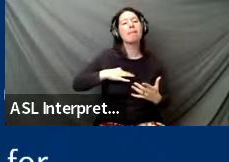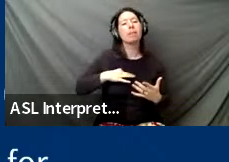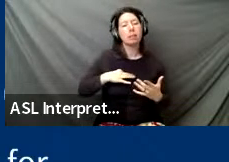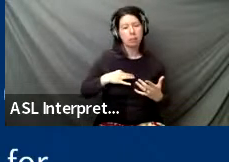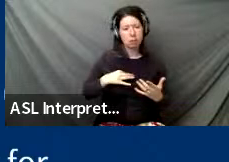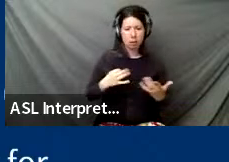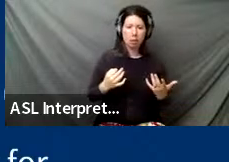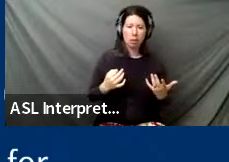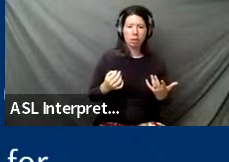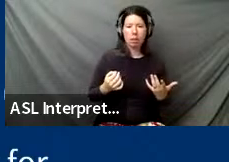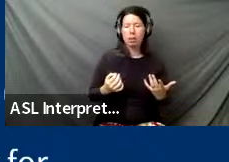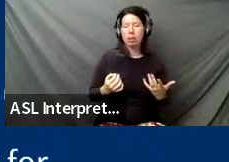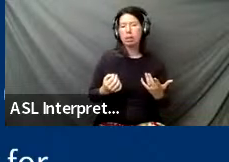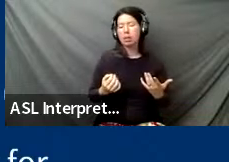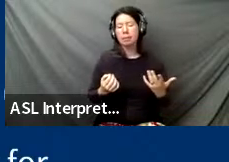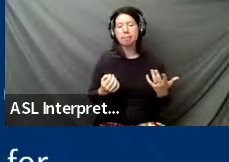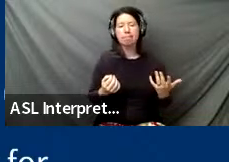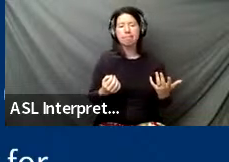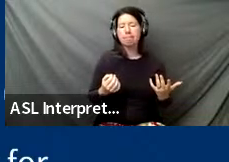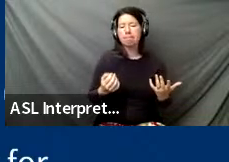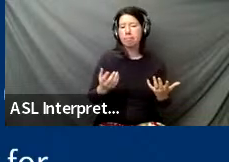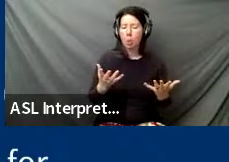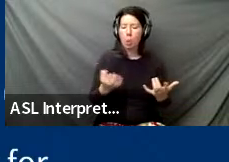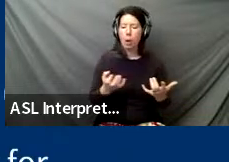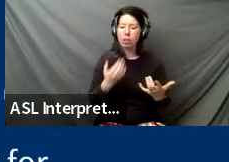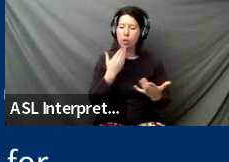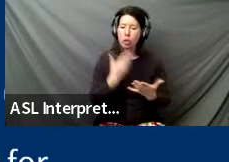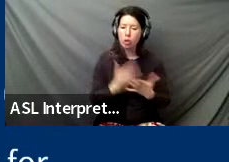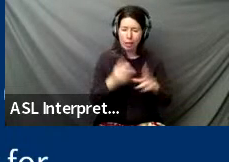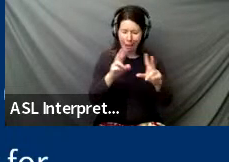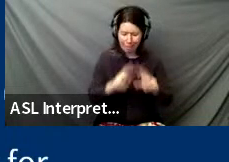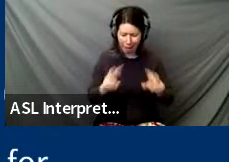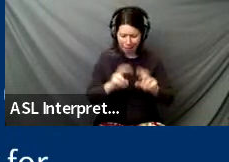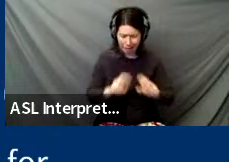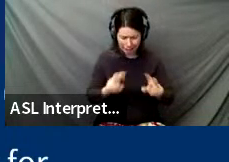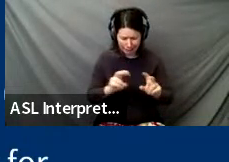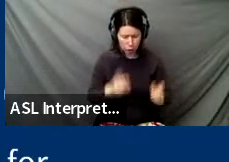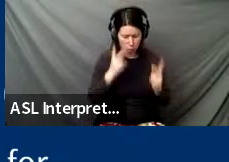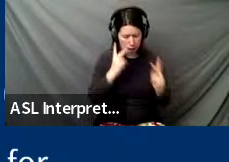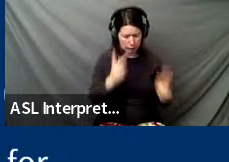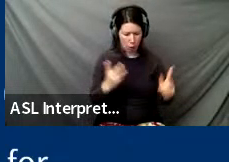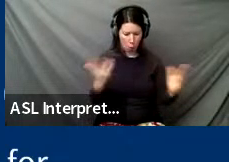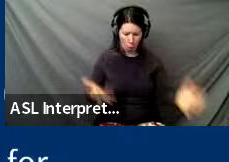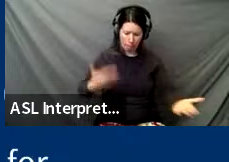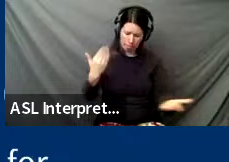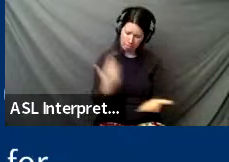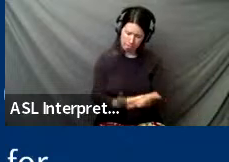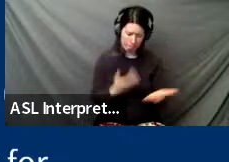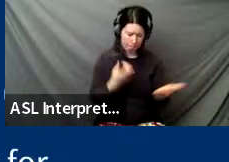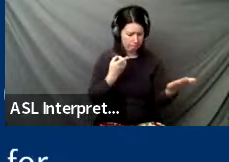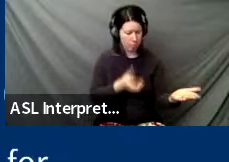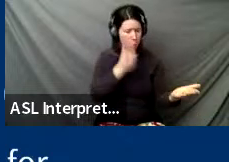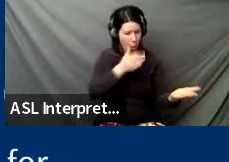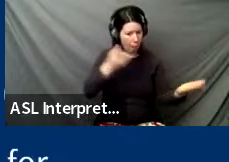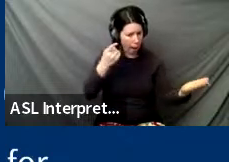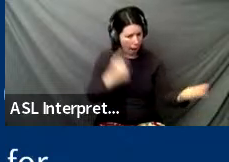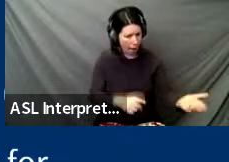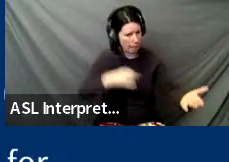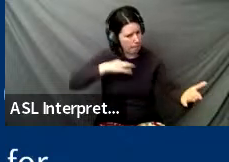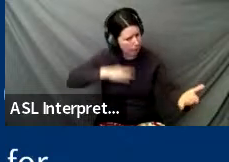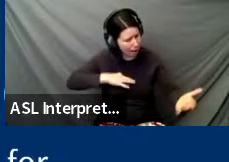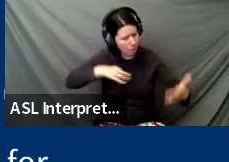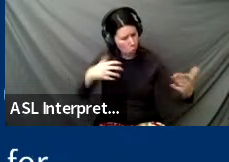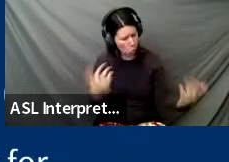really helps us, identify what are the, how will the IBR construction, really benefit our